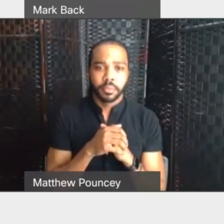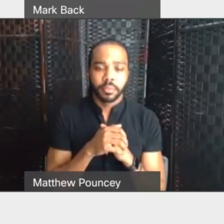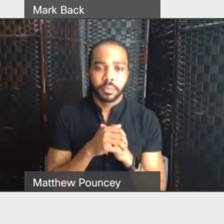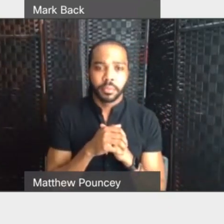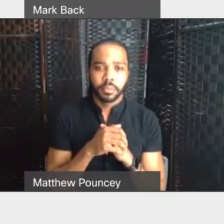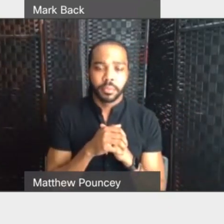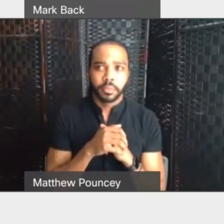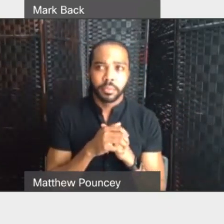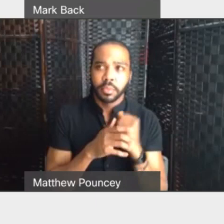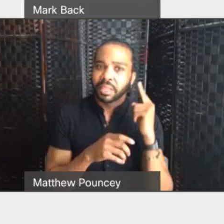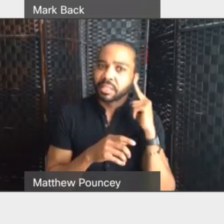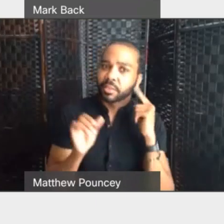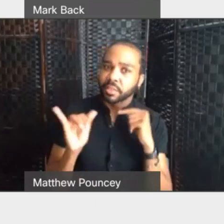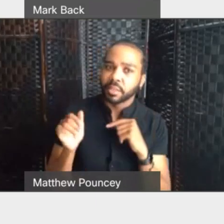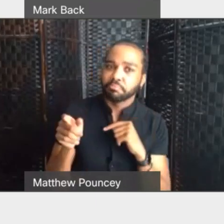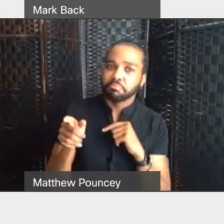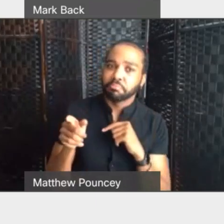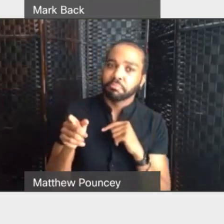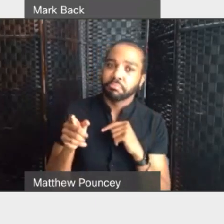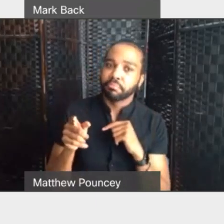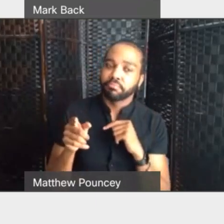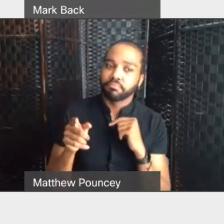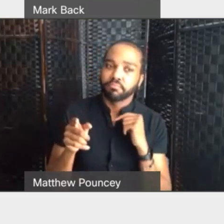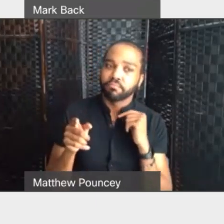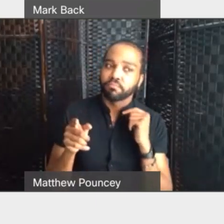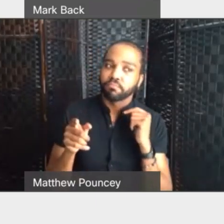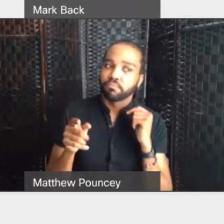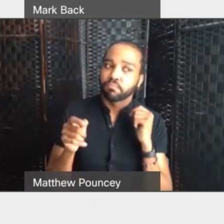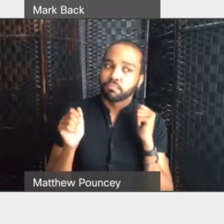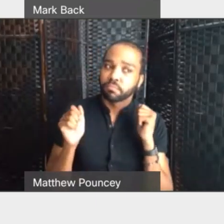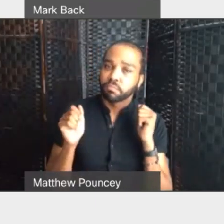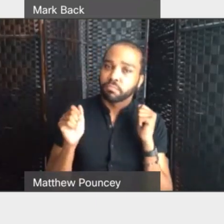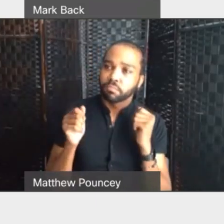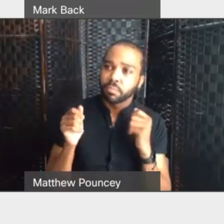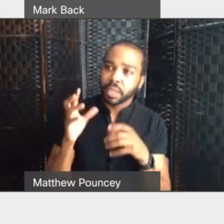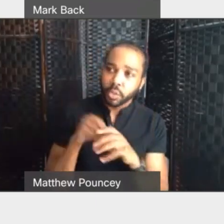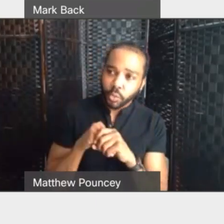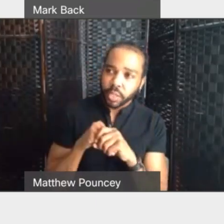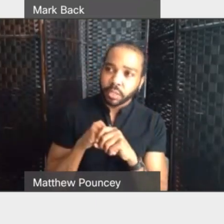I mean, it sounds like it's something that is included